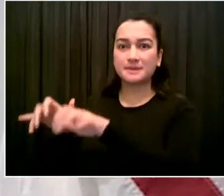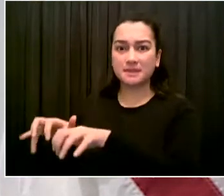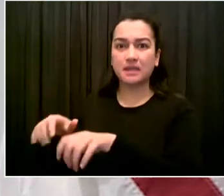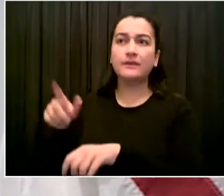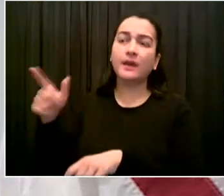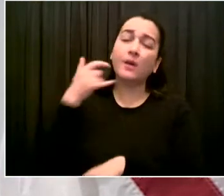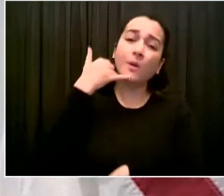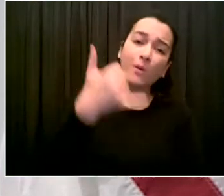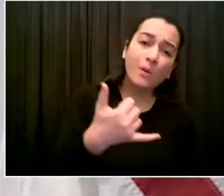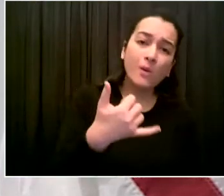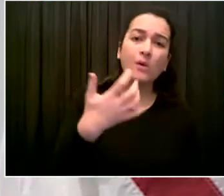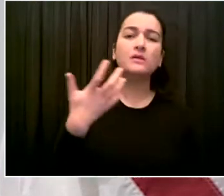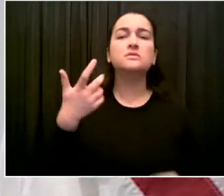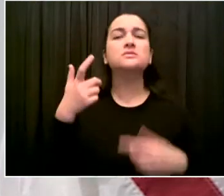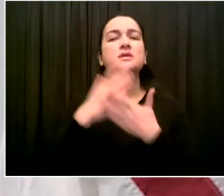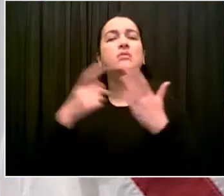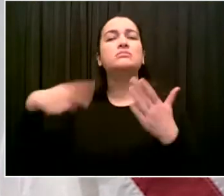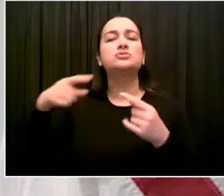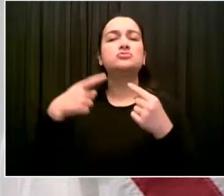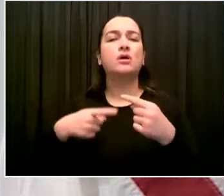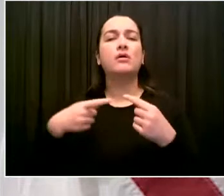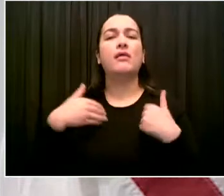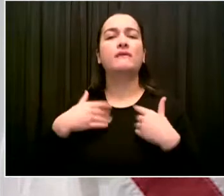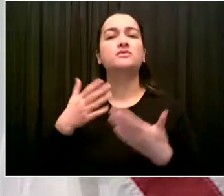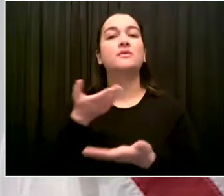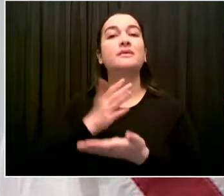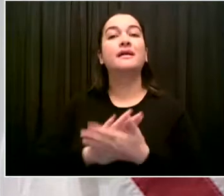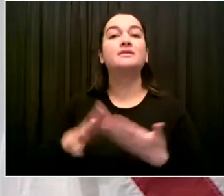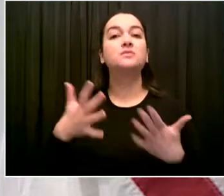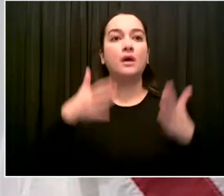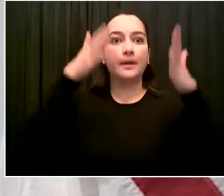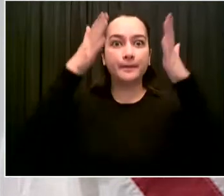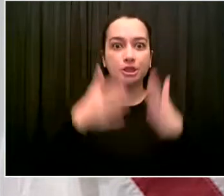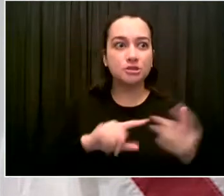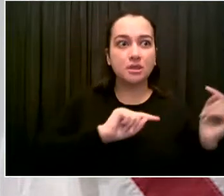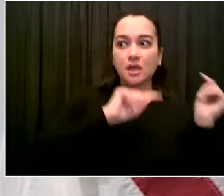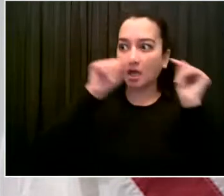well. Go ahead. Next, we'll go to Chris from Gothamist.